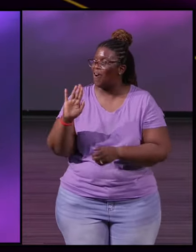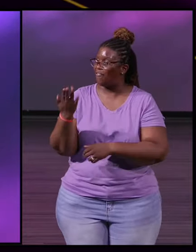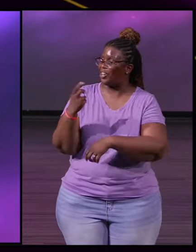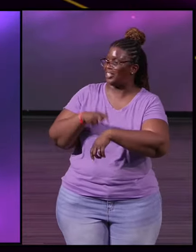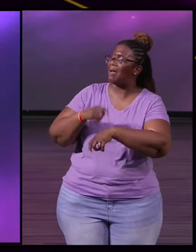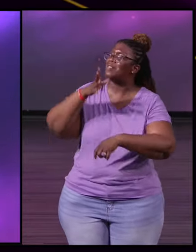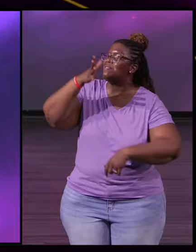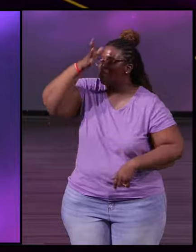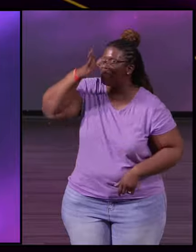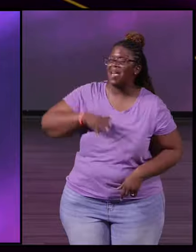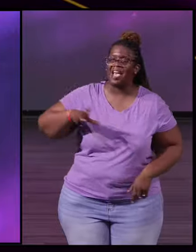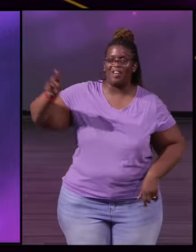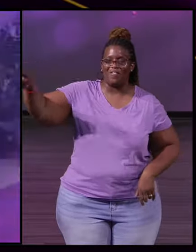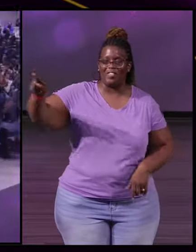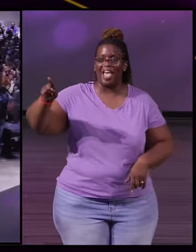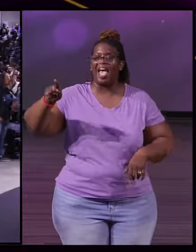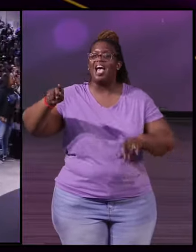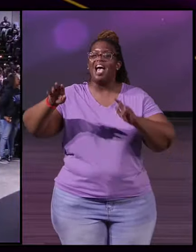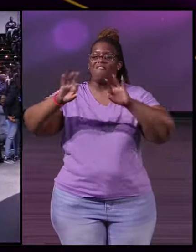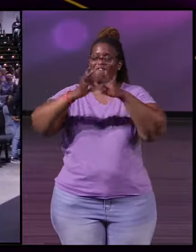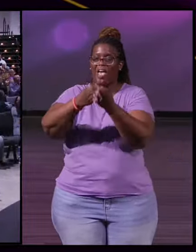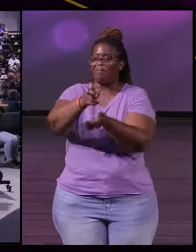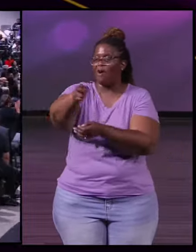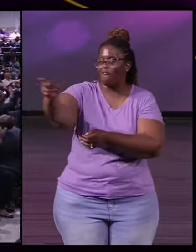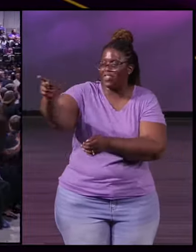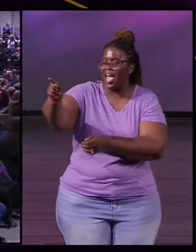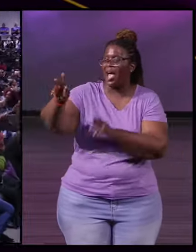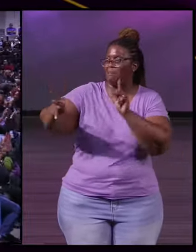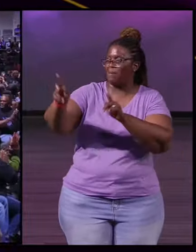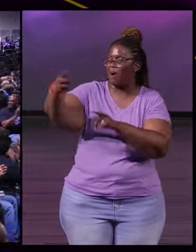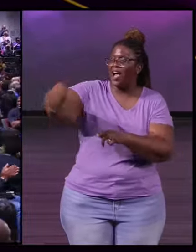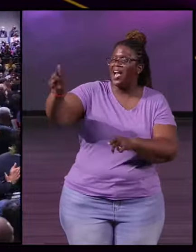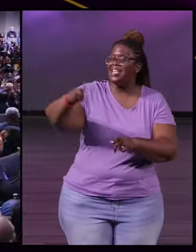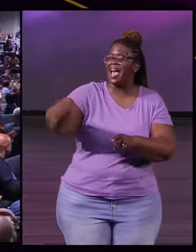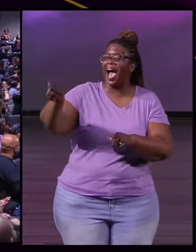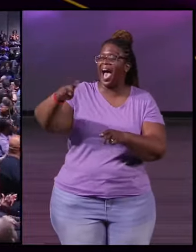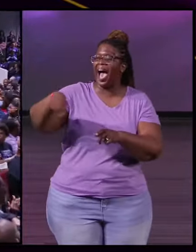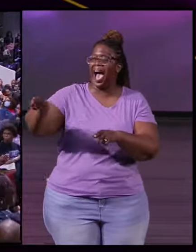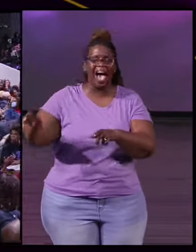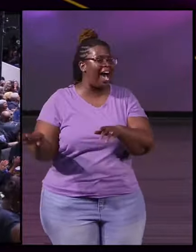first time with us. Yes.